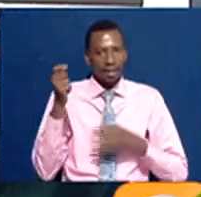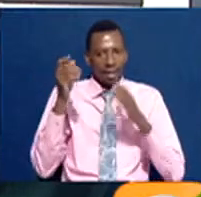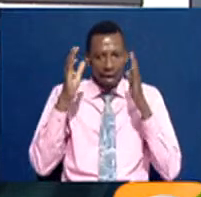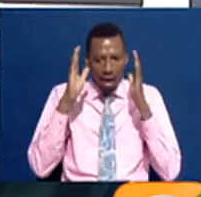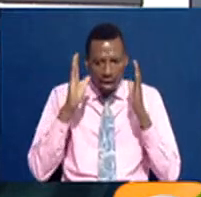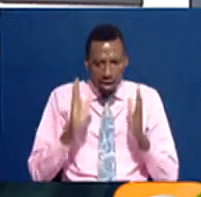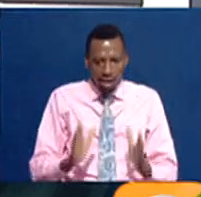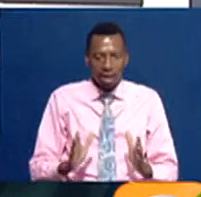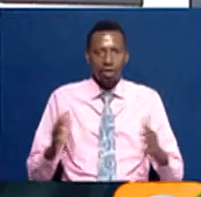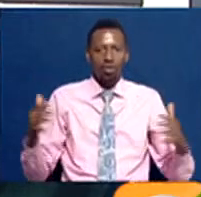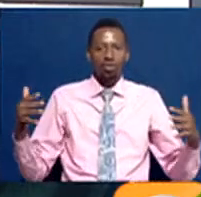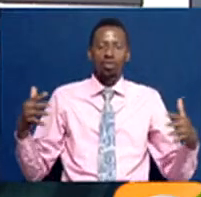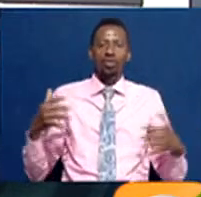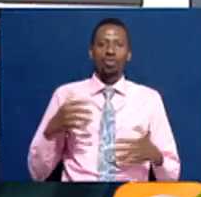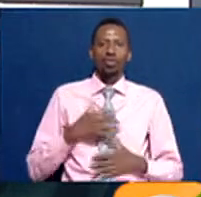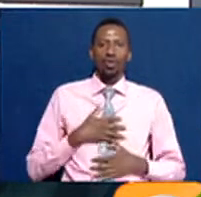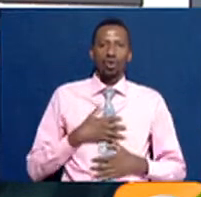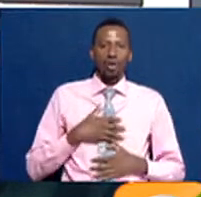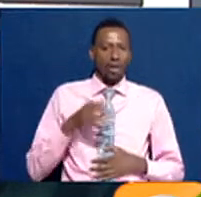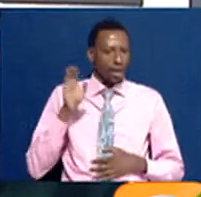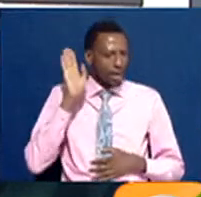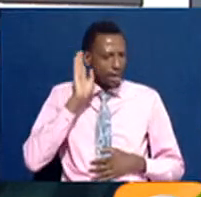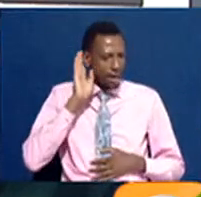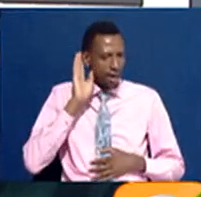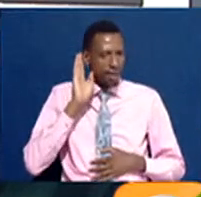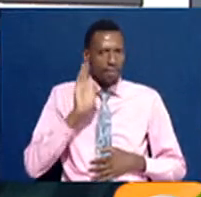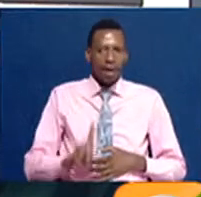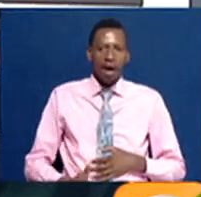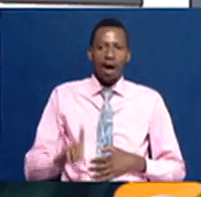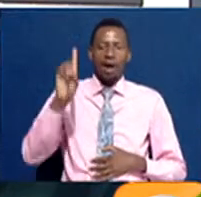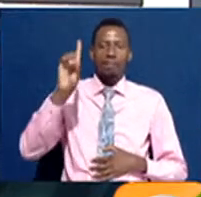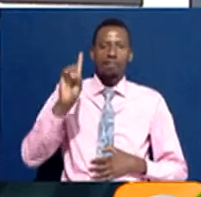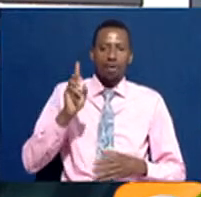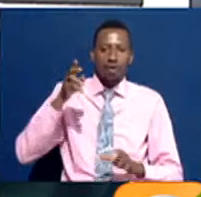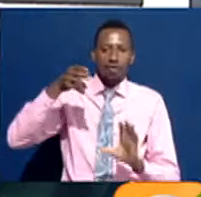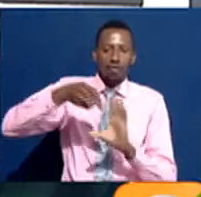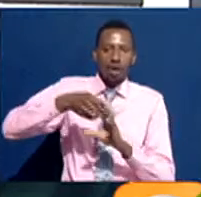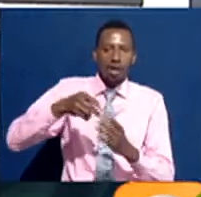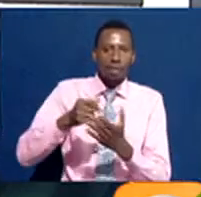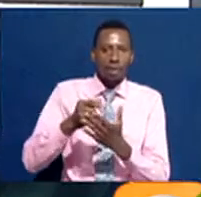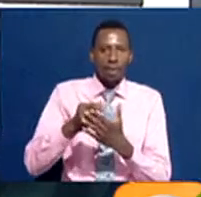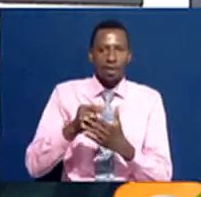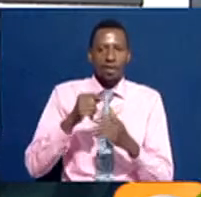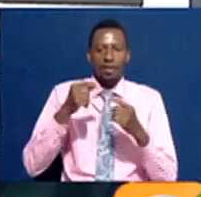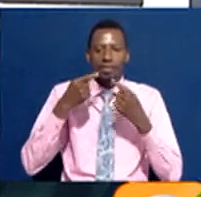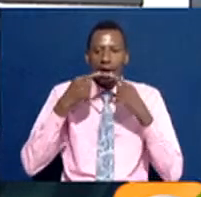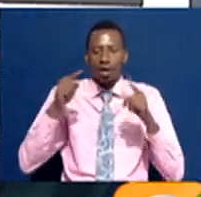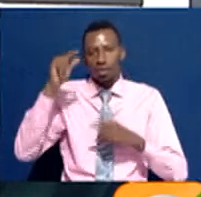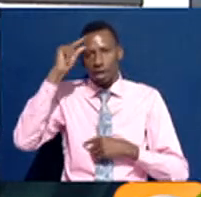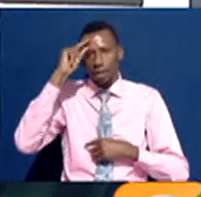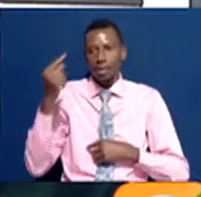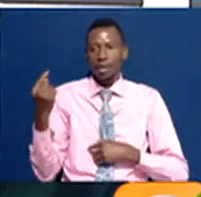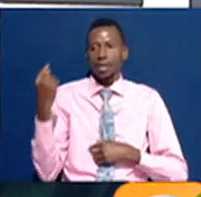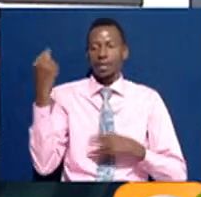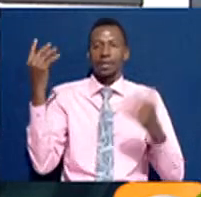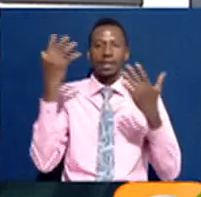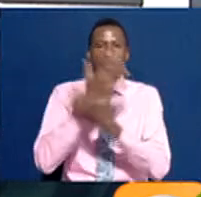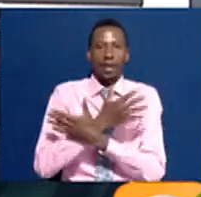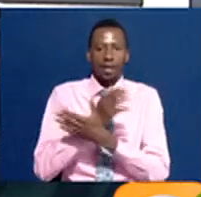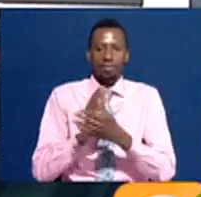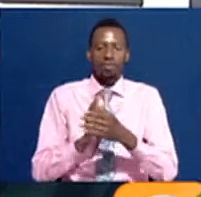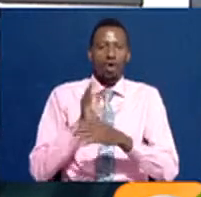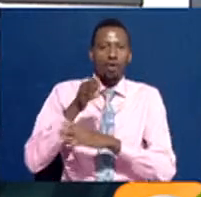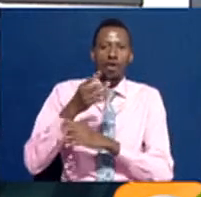receive with shock the sharp fuel price increments announced by the government last night. The fuel prices crossed the 200 shilling